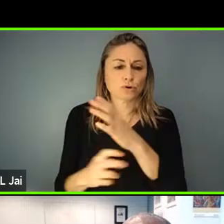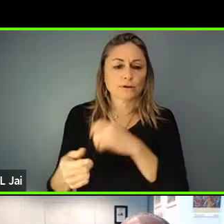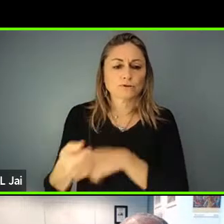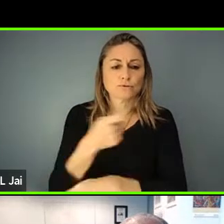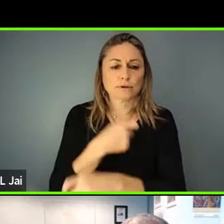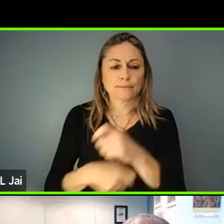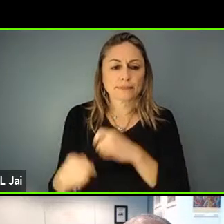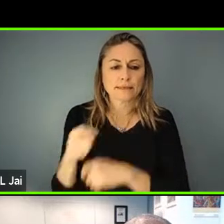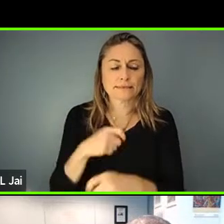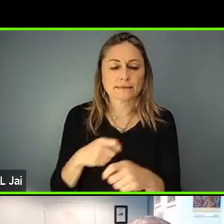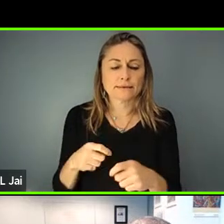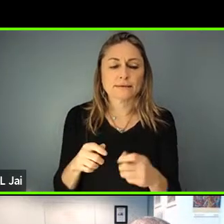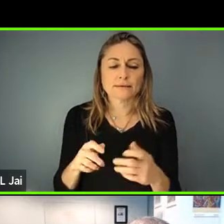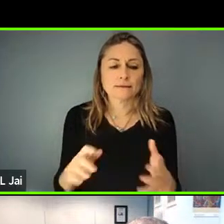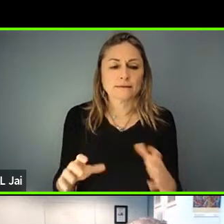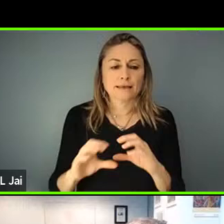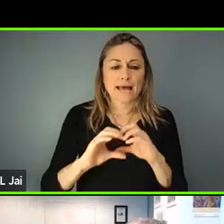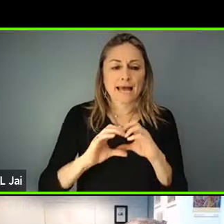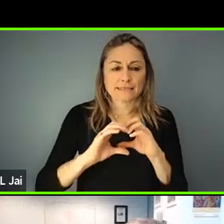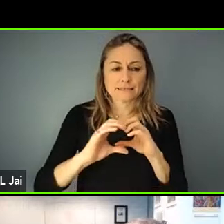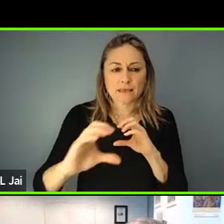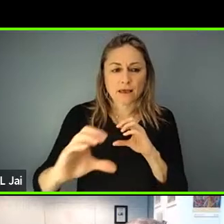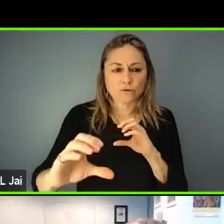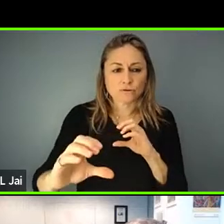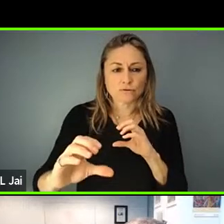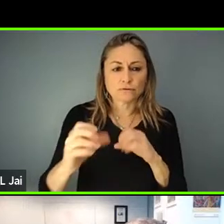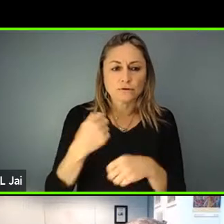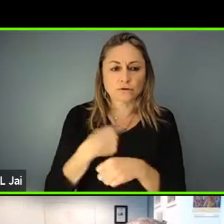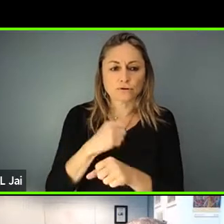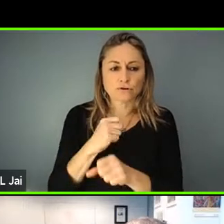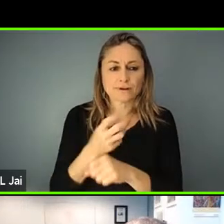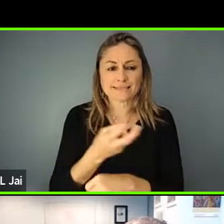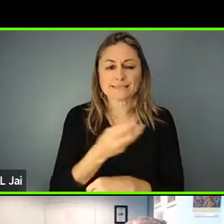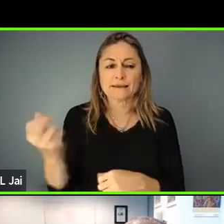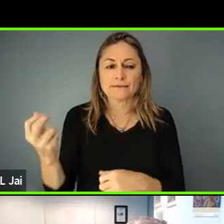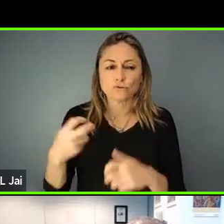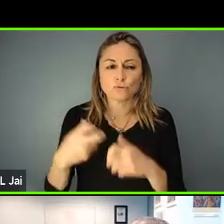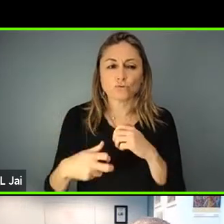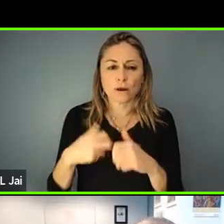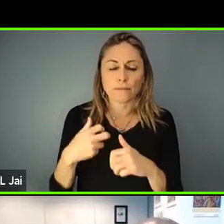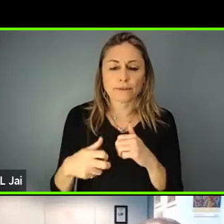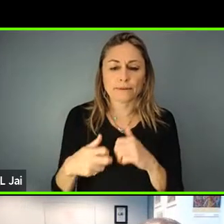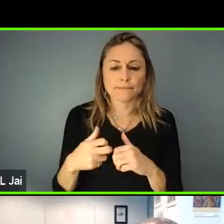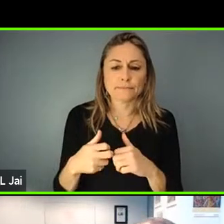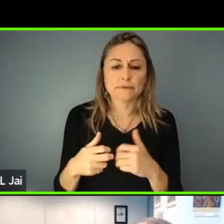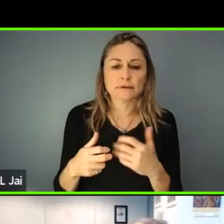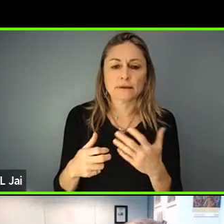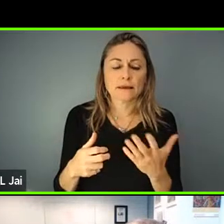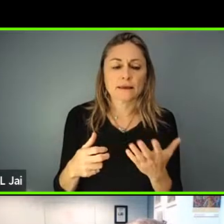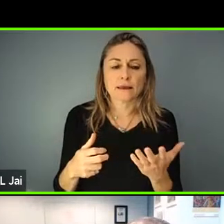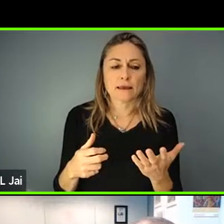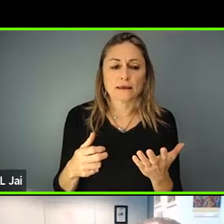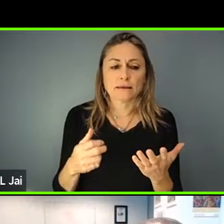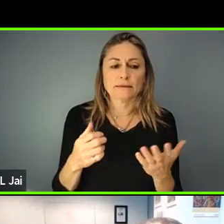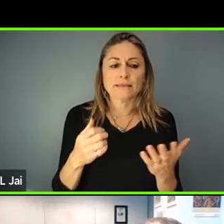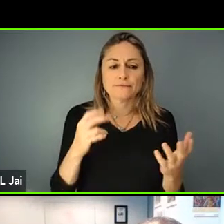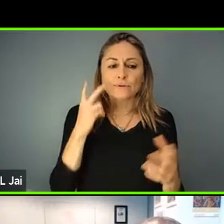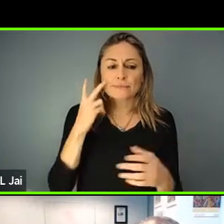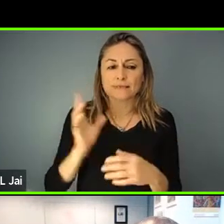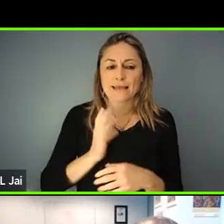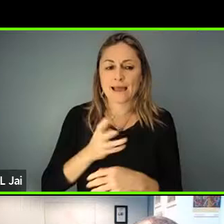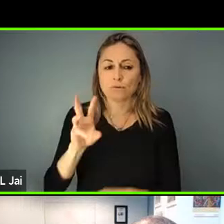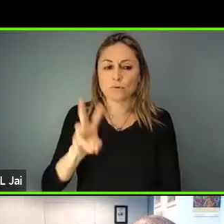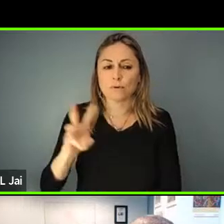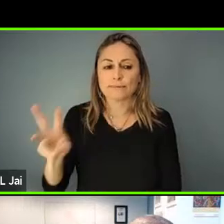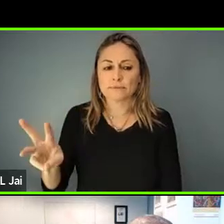iteration. And a tunnel creates several problems. And if you go to our website, you will see